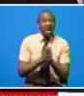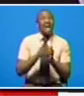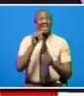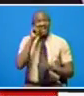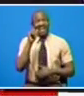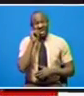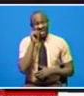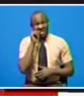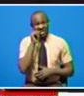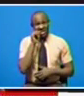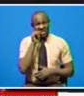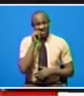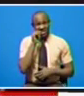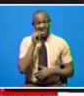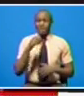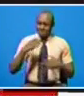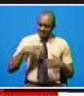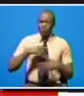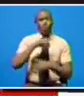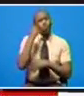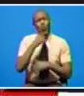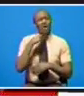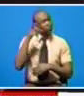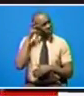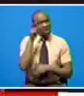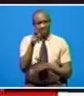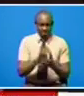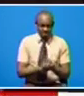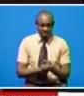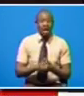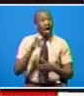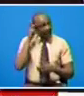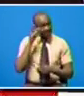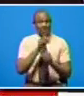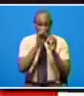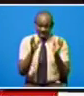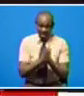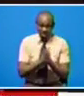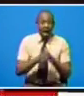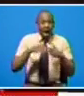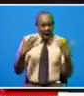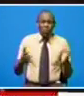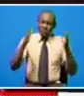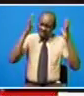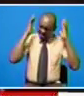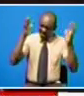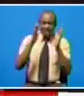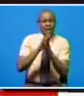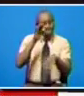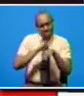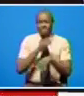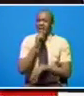England, whoever have wanted to hear it, have heard how great and noble a